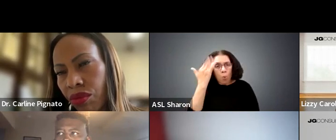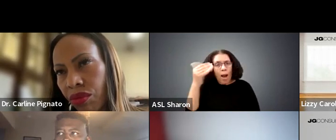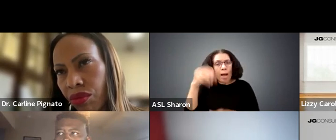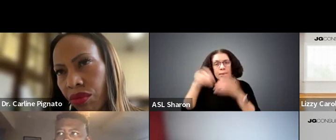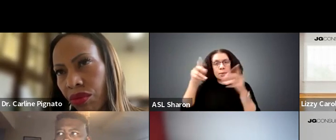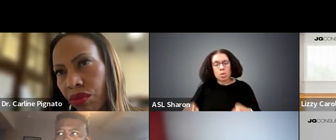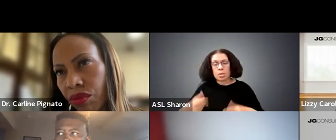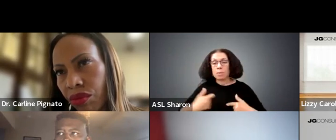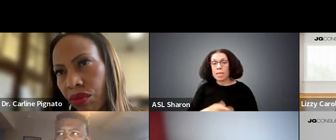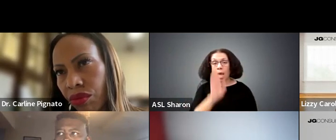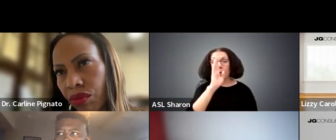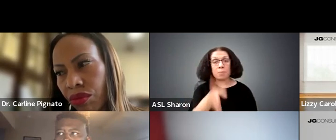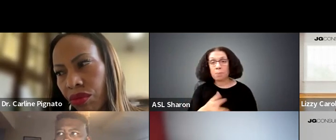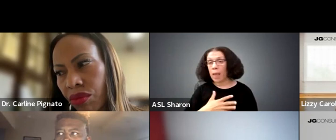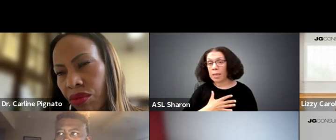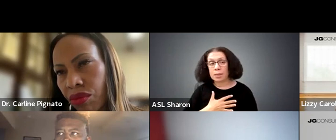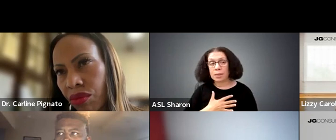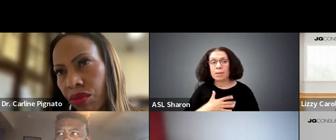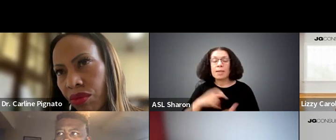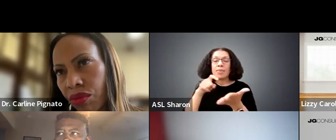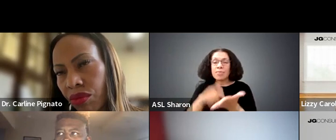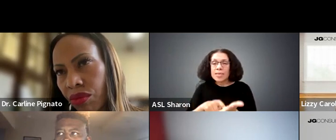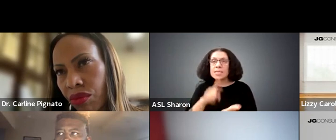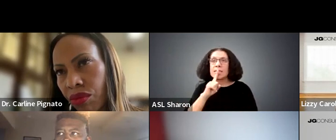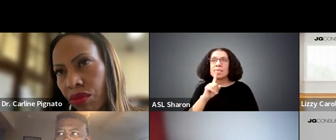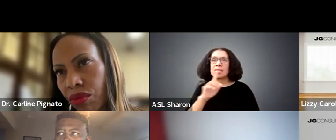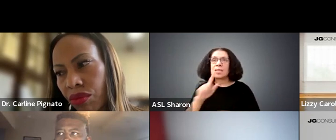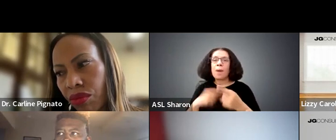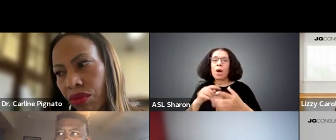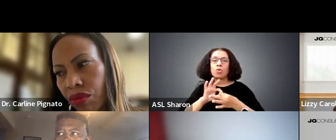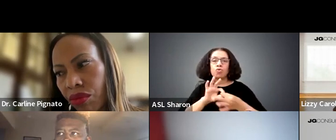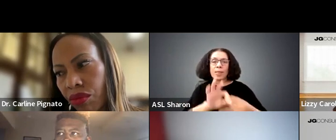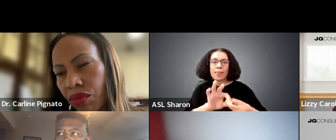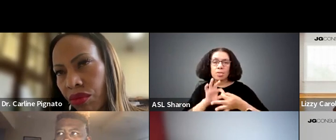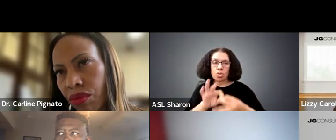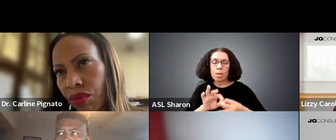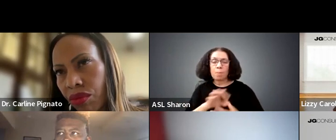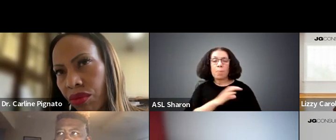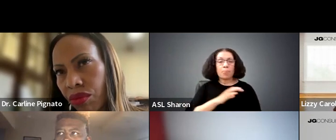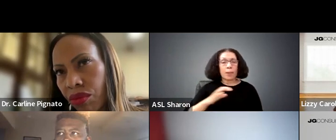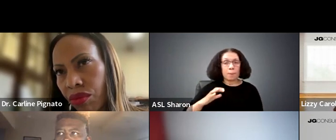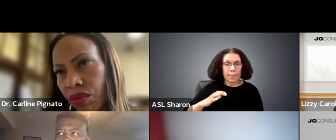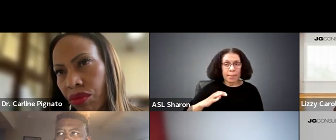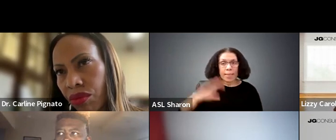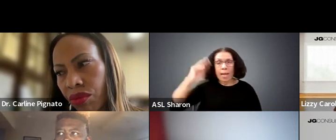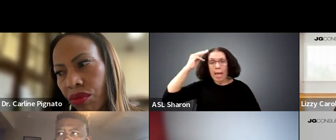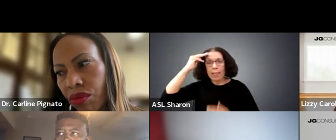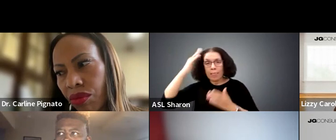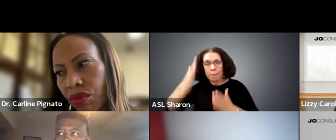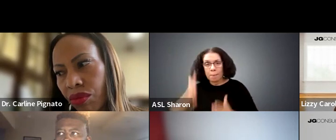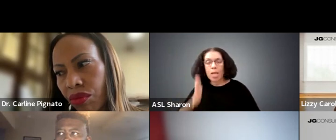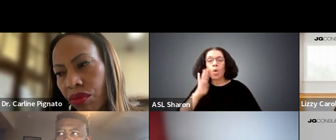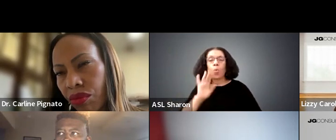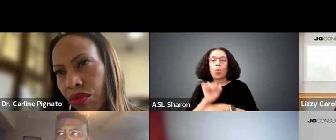very, very blunt about this. This is a relationship. The committee and the mayor will work hand in hand with the